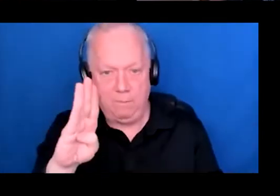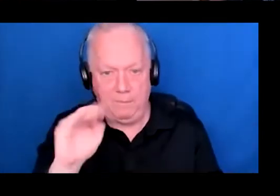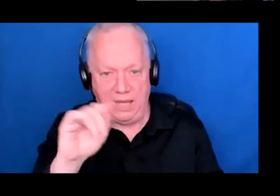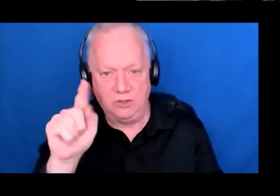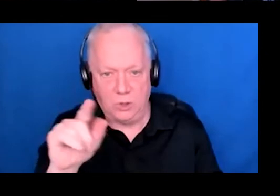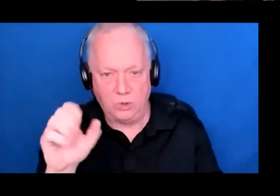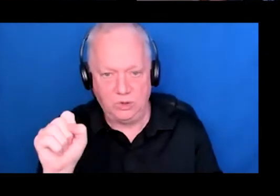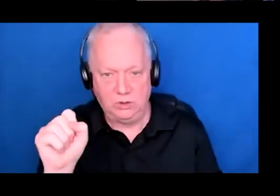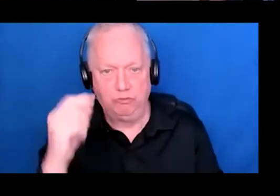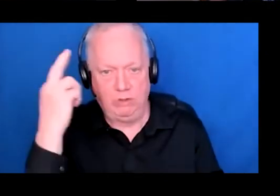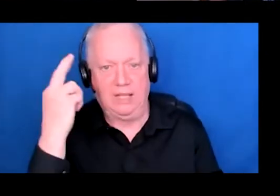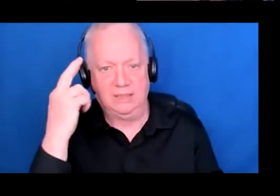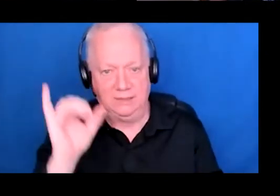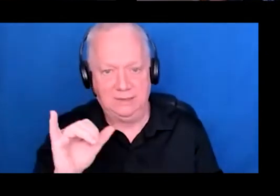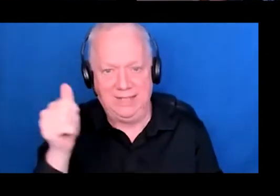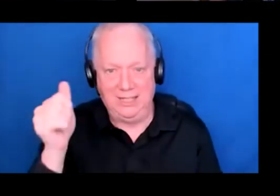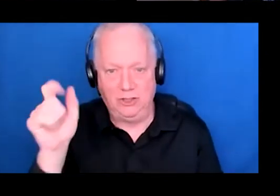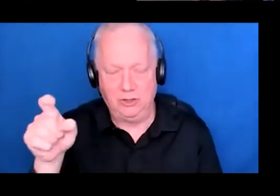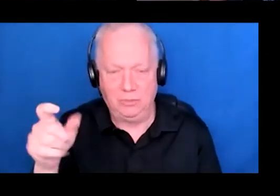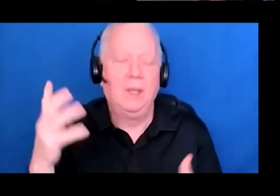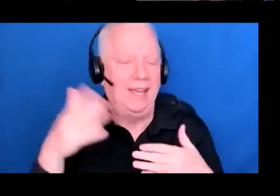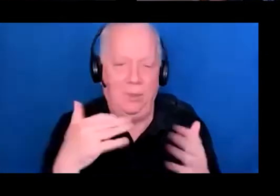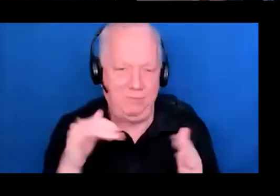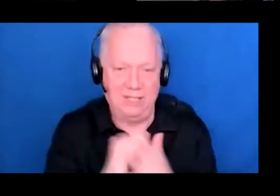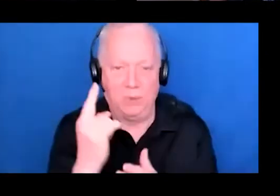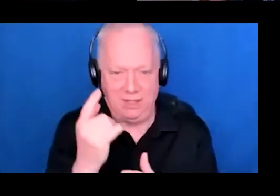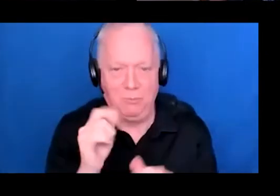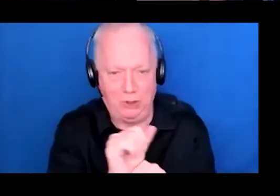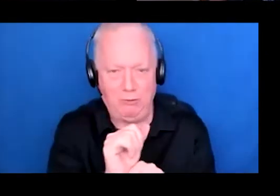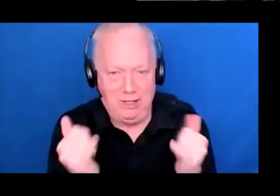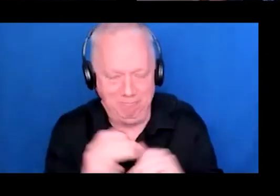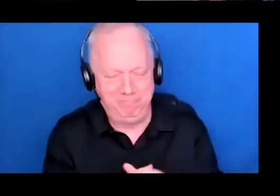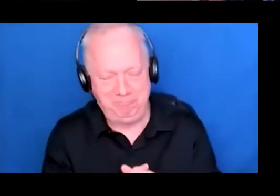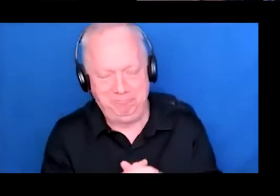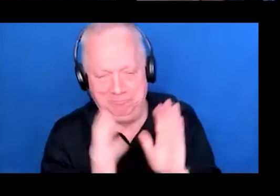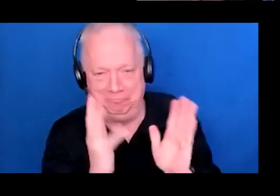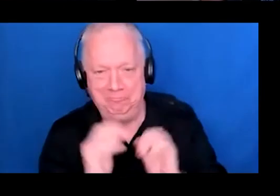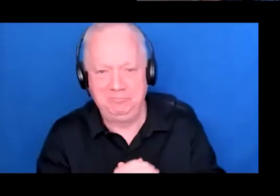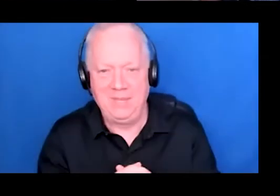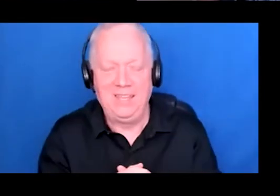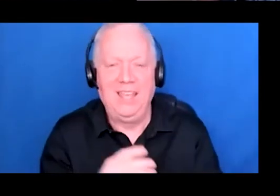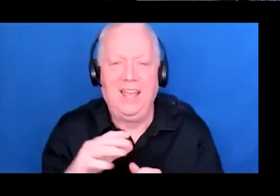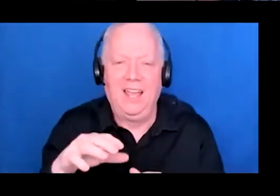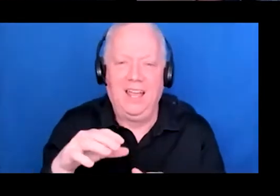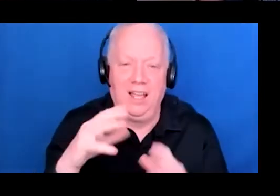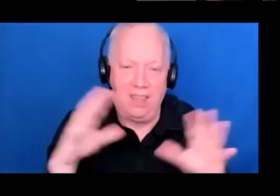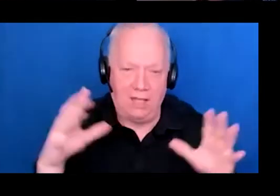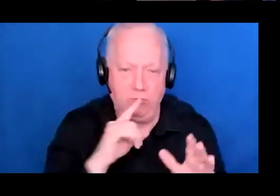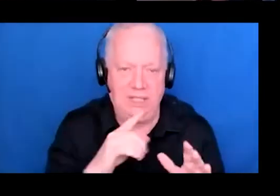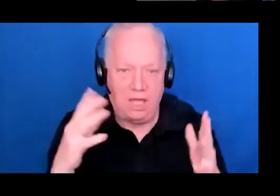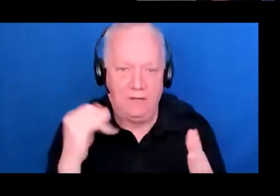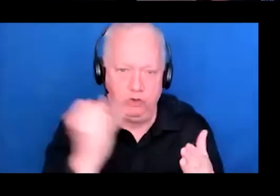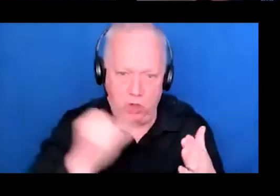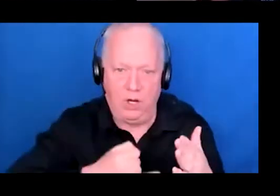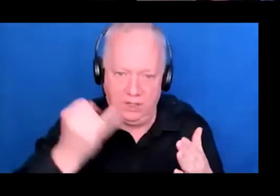like realizing that he should, you know, so anyway, that's the one thing I'm working on. And then I'm just doing a lot of